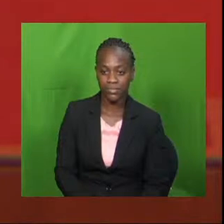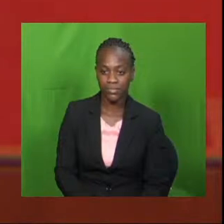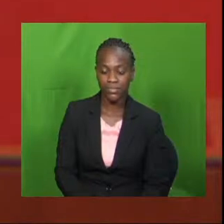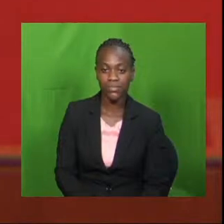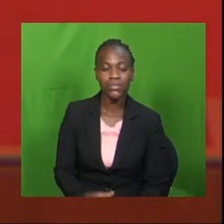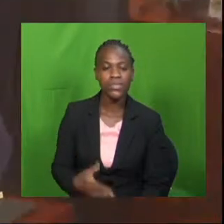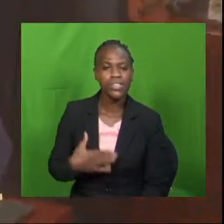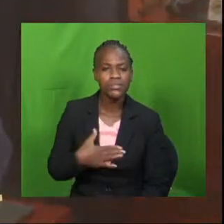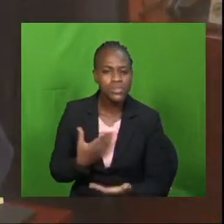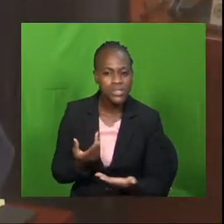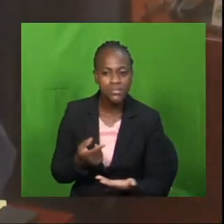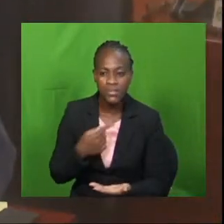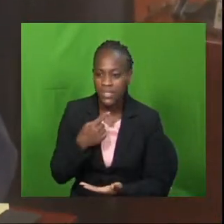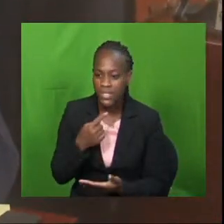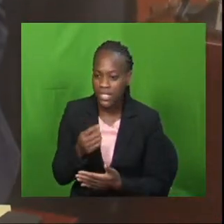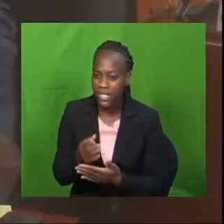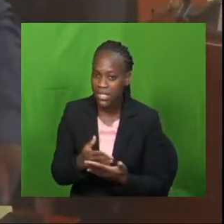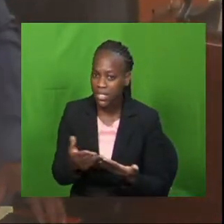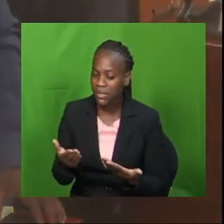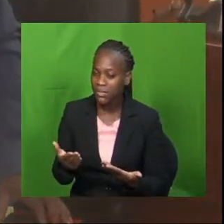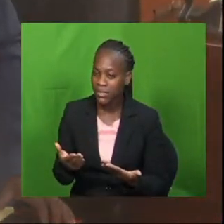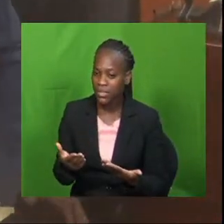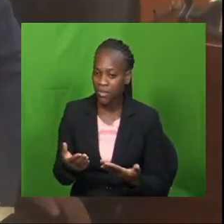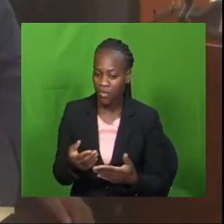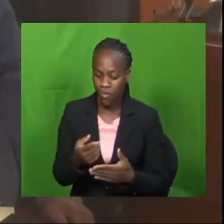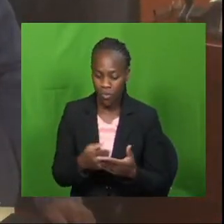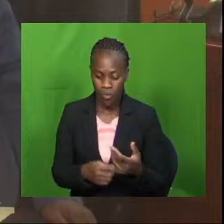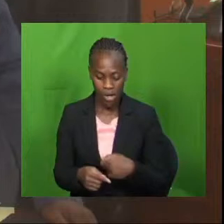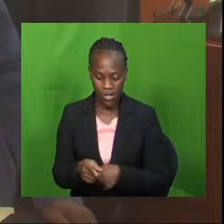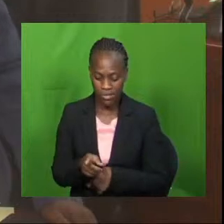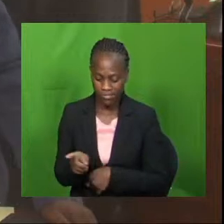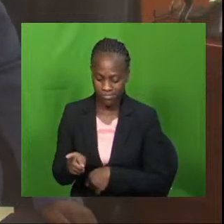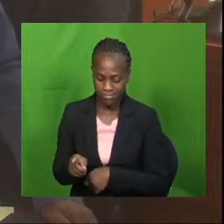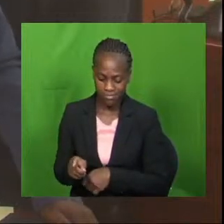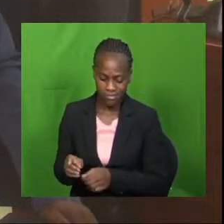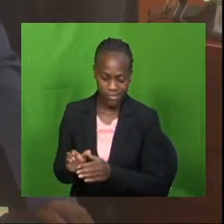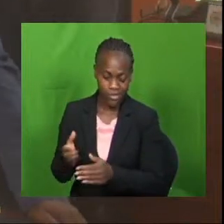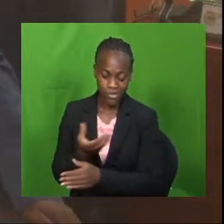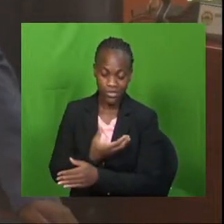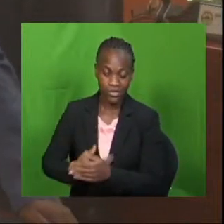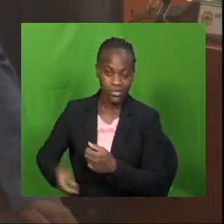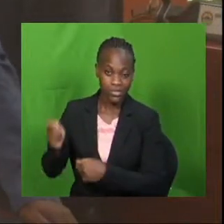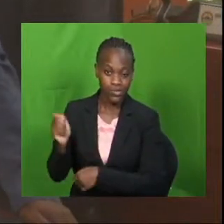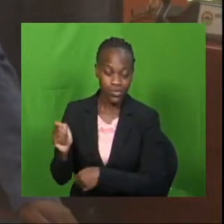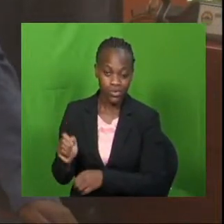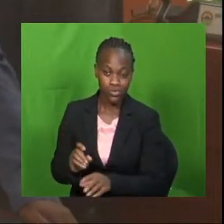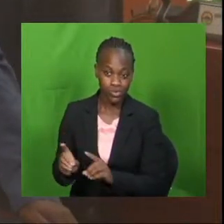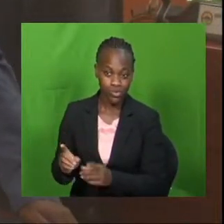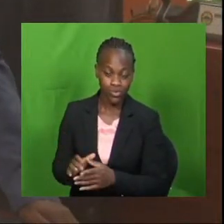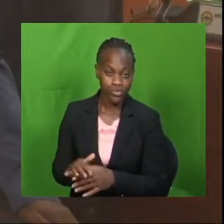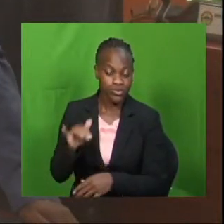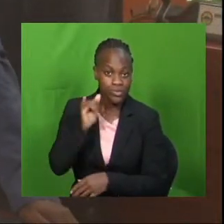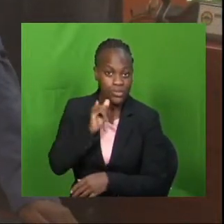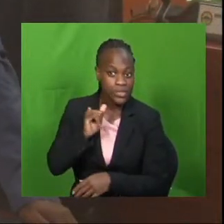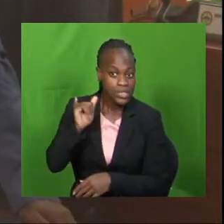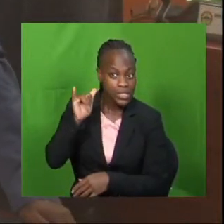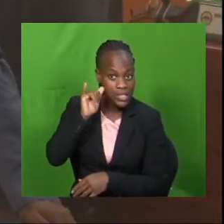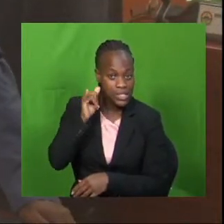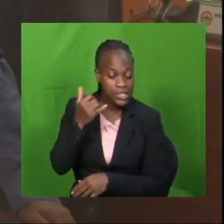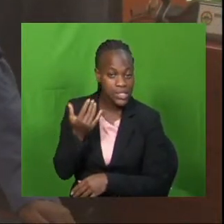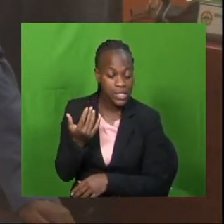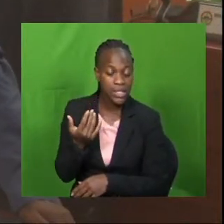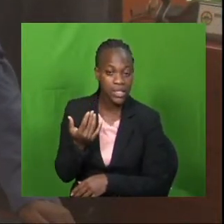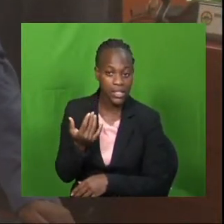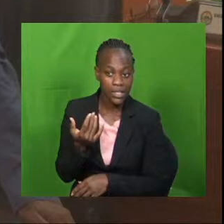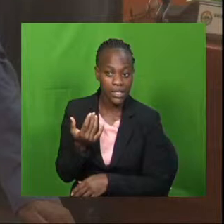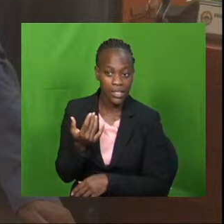in the intervention made by the Majority Chief Whip. Yes, indeed, for this session,